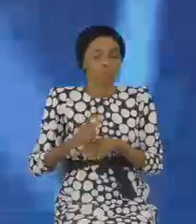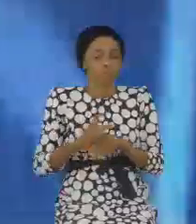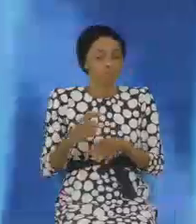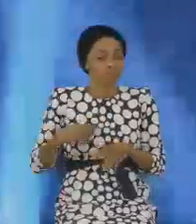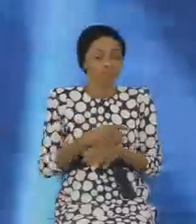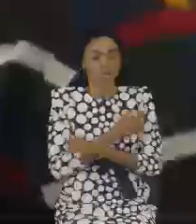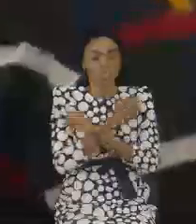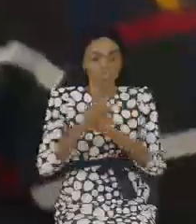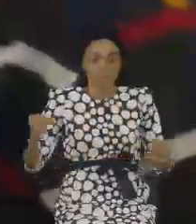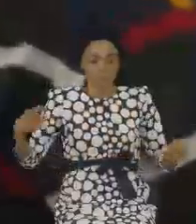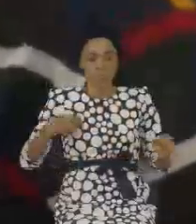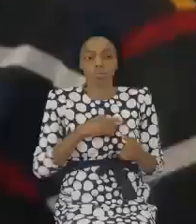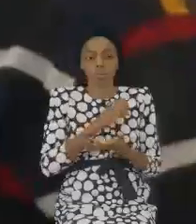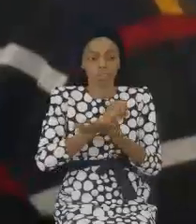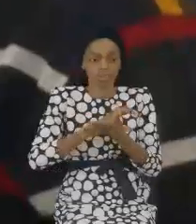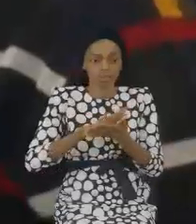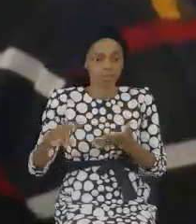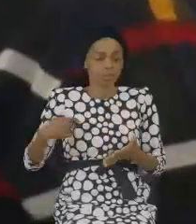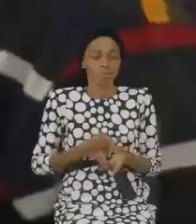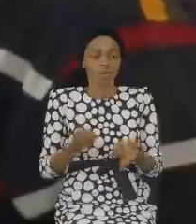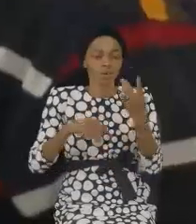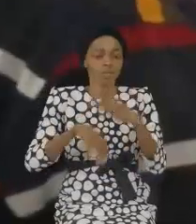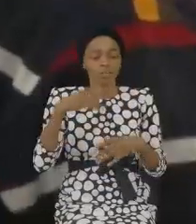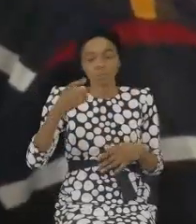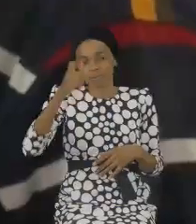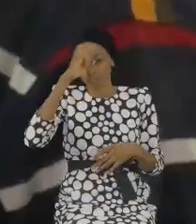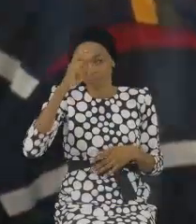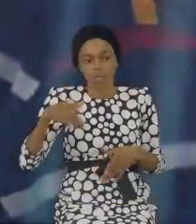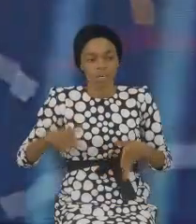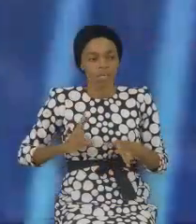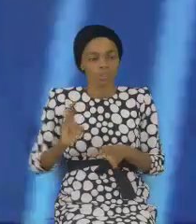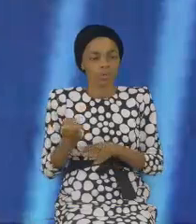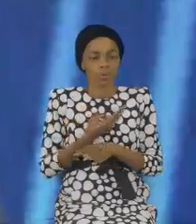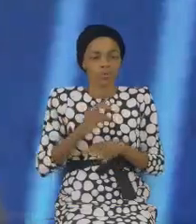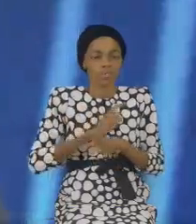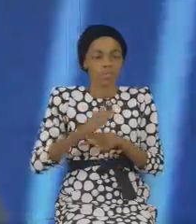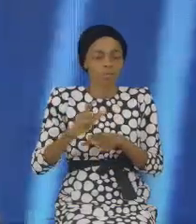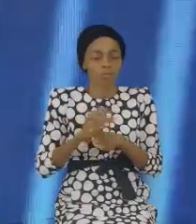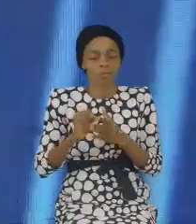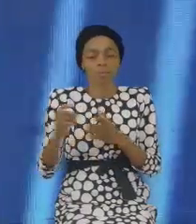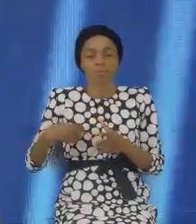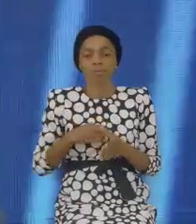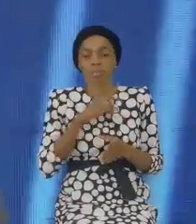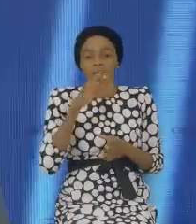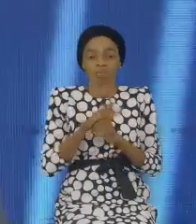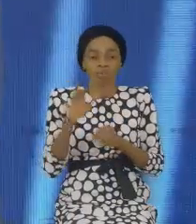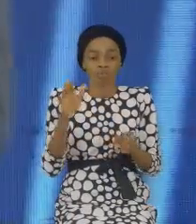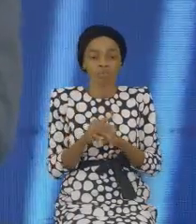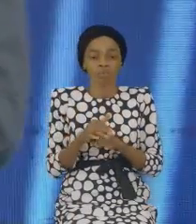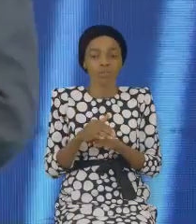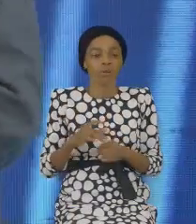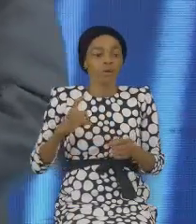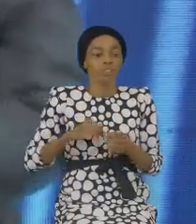have come out of Egypt. Let us labor, therefore we've fulfilled the first leg of the whole